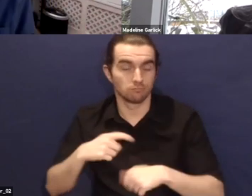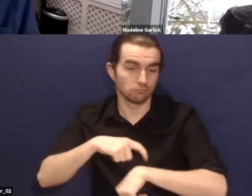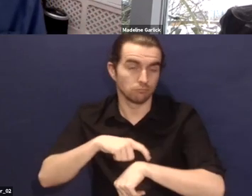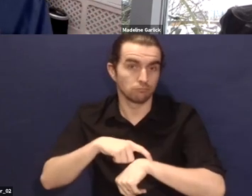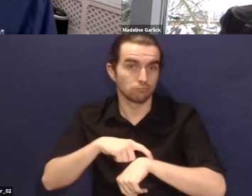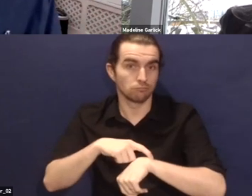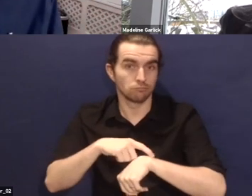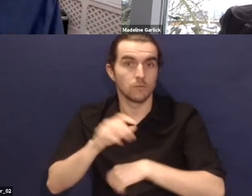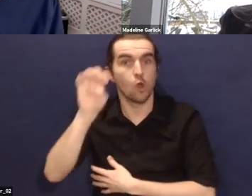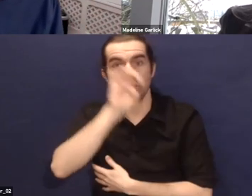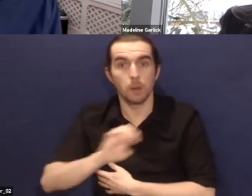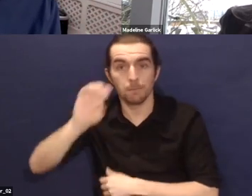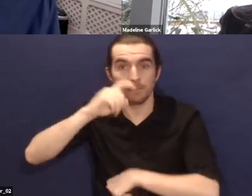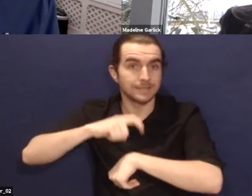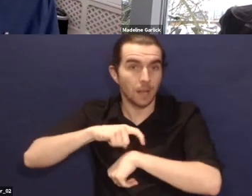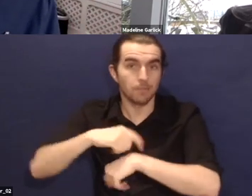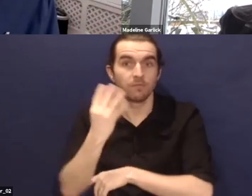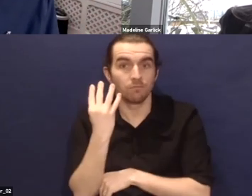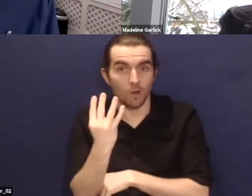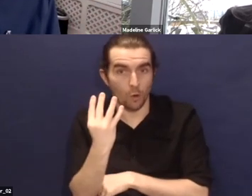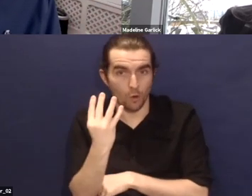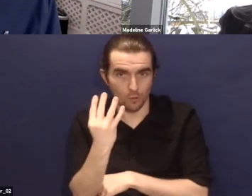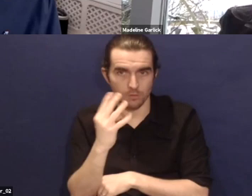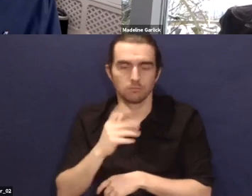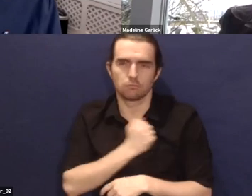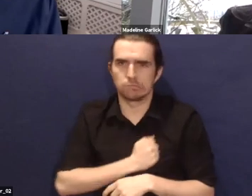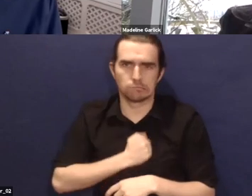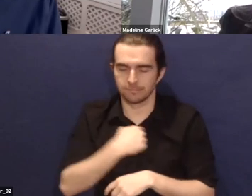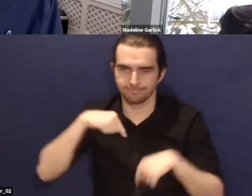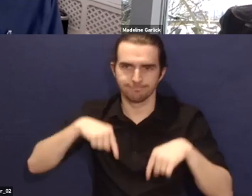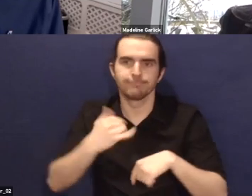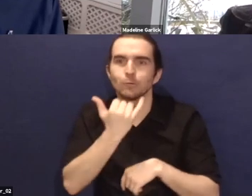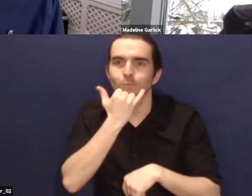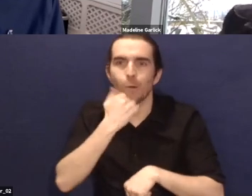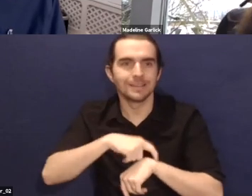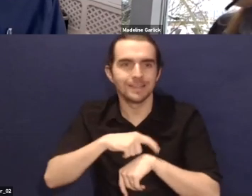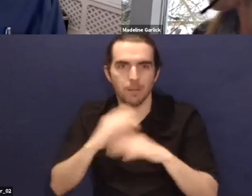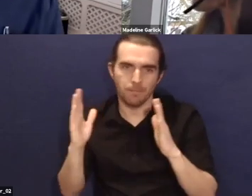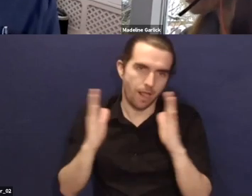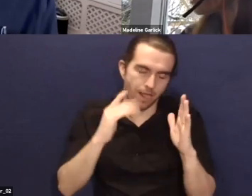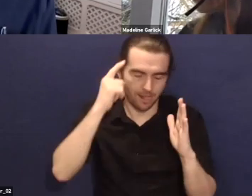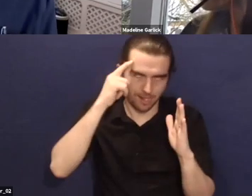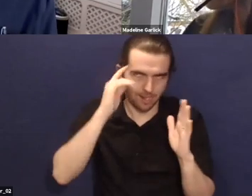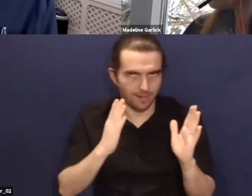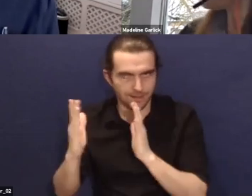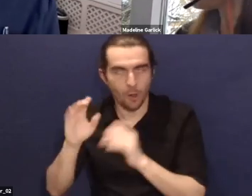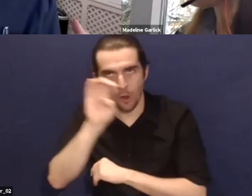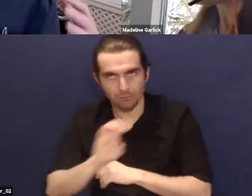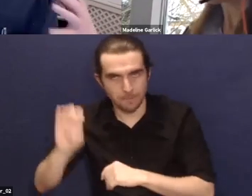this. For the next and final webinar, which is about